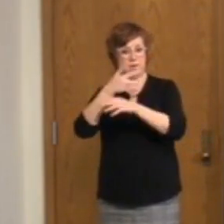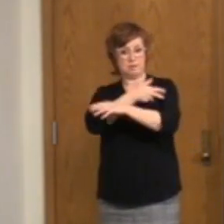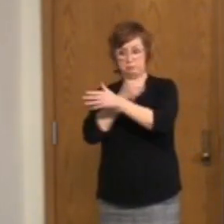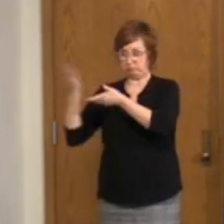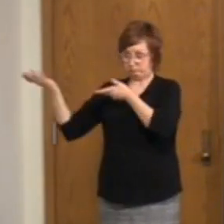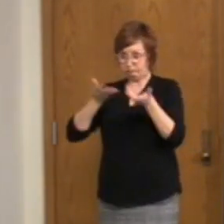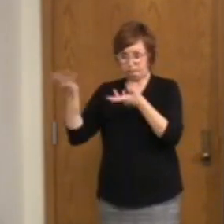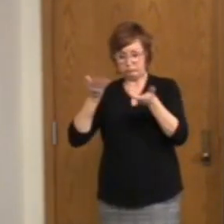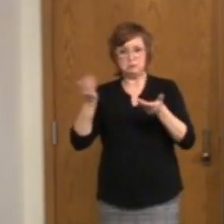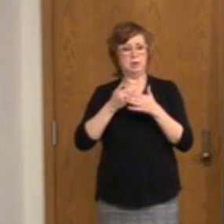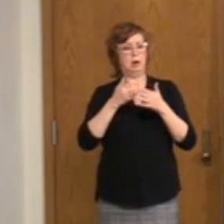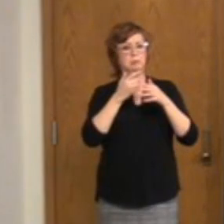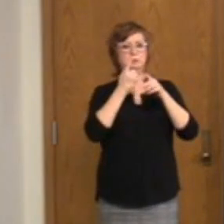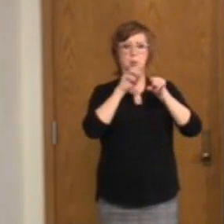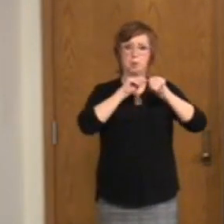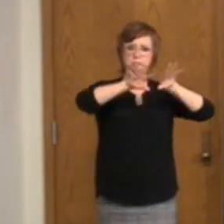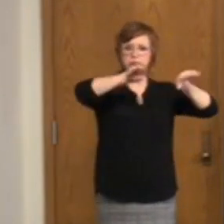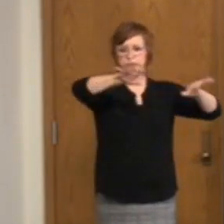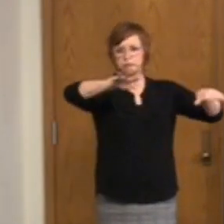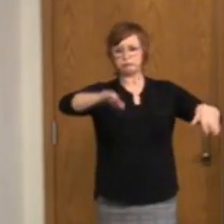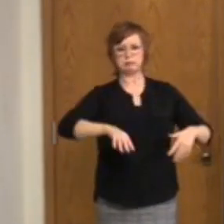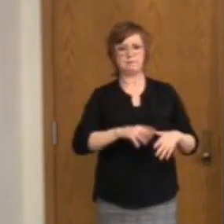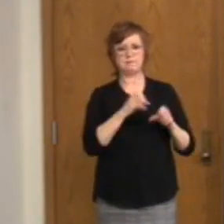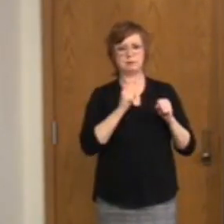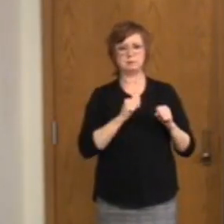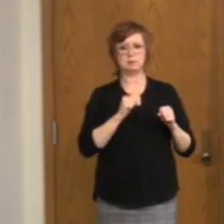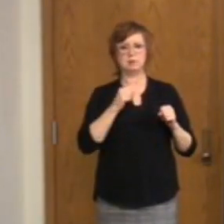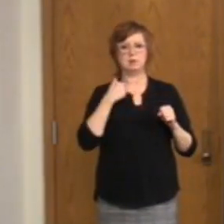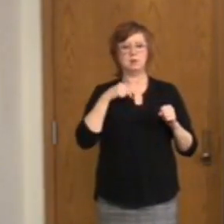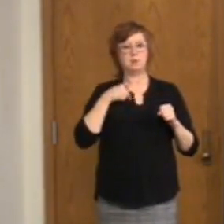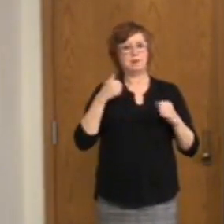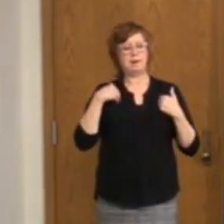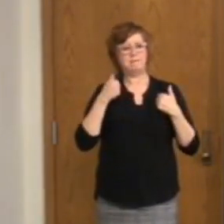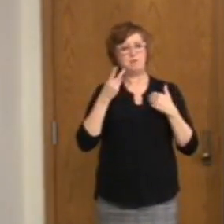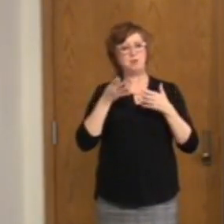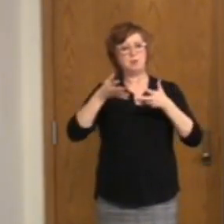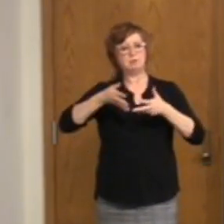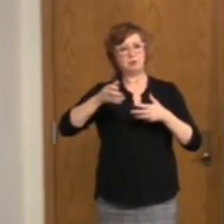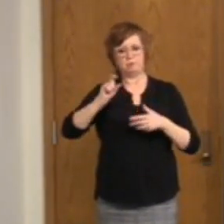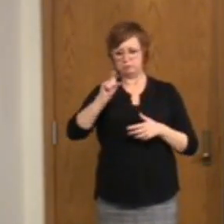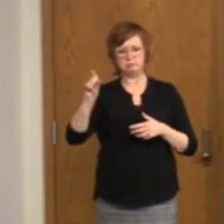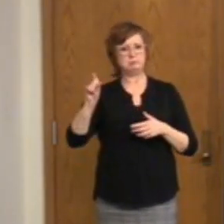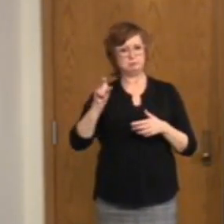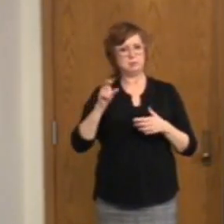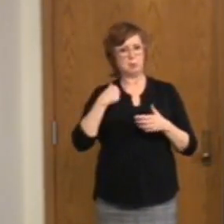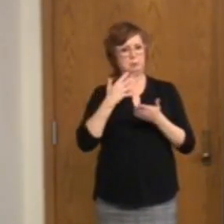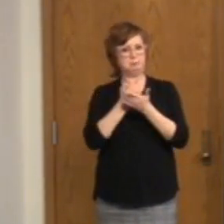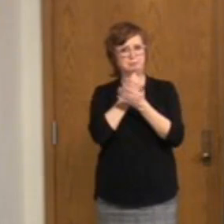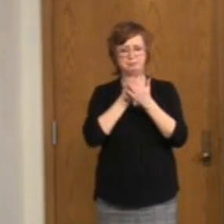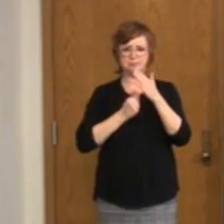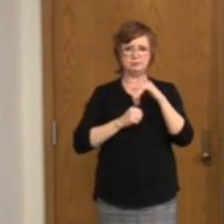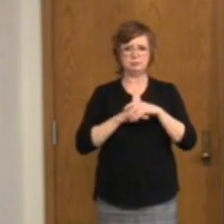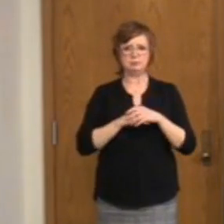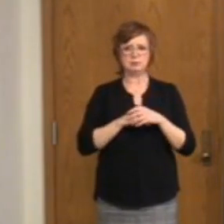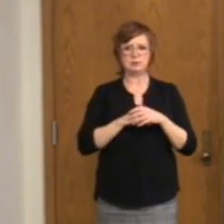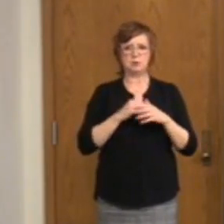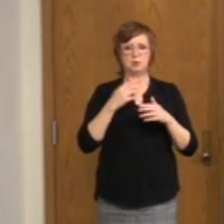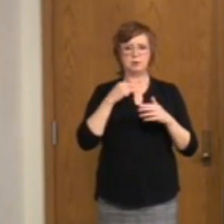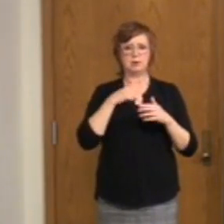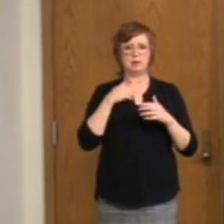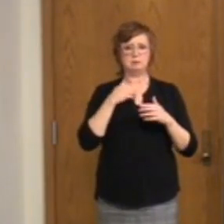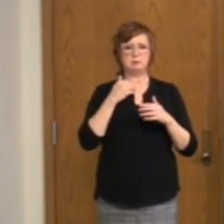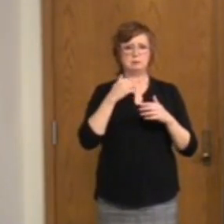vials. Our highest date to date was over 6,000 vaccines, which when you look at our neighbors to the east and